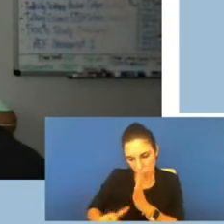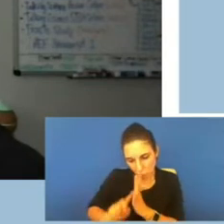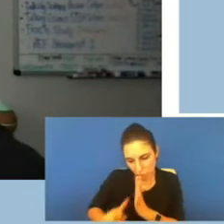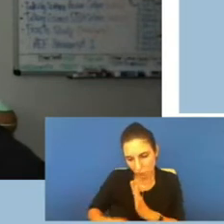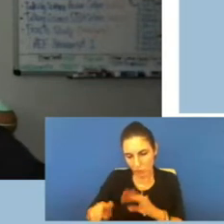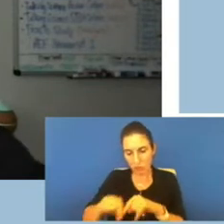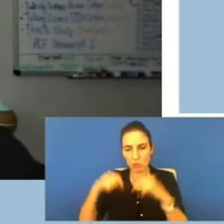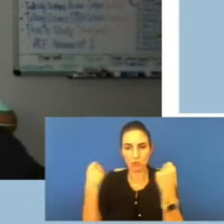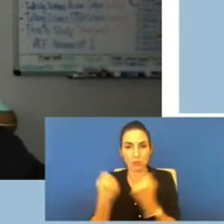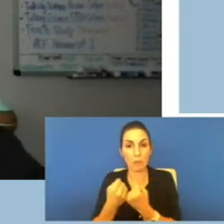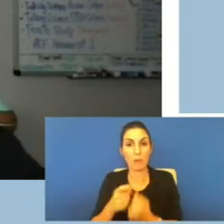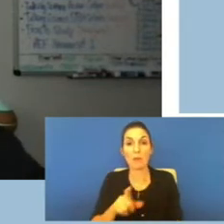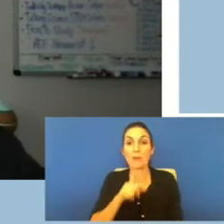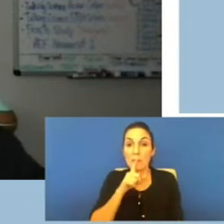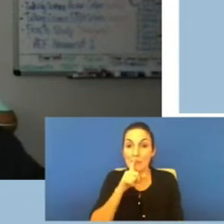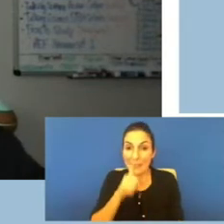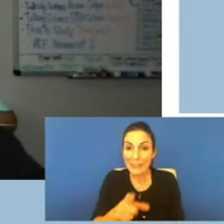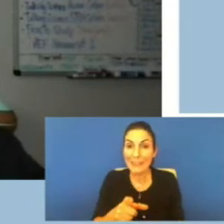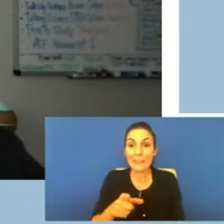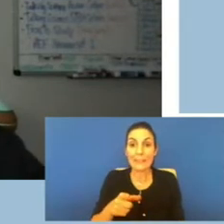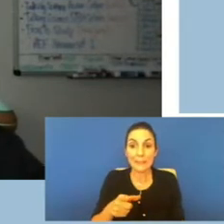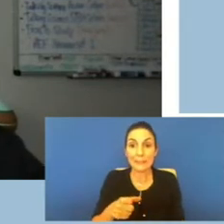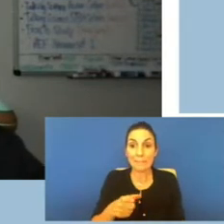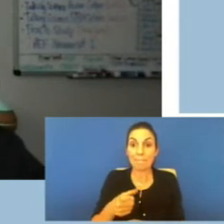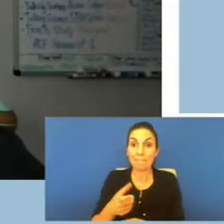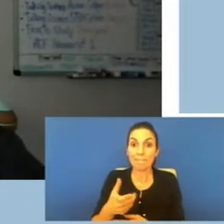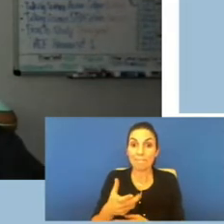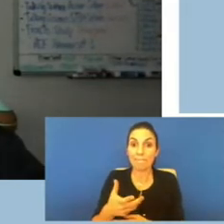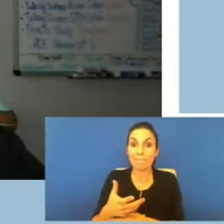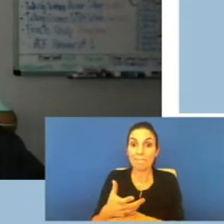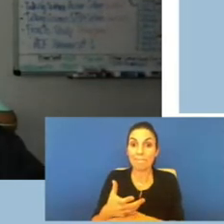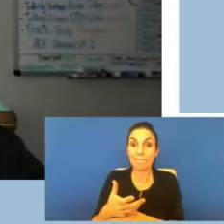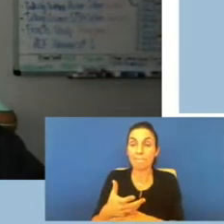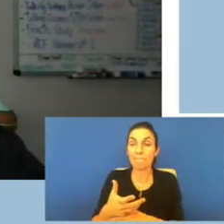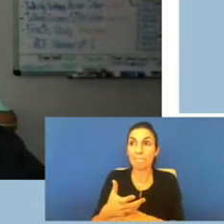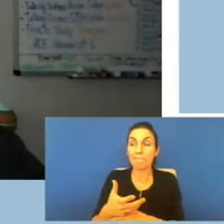to really kind of get at the experiences or